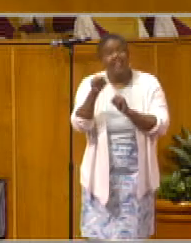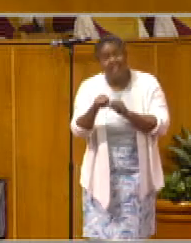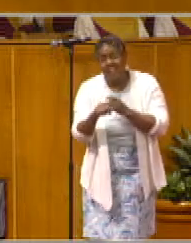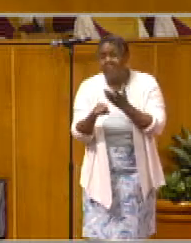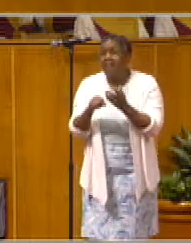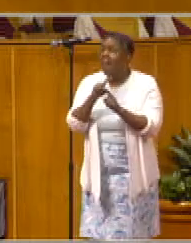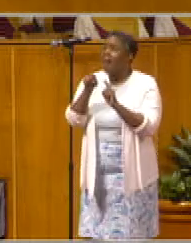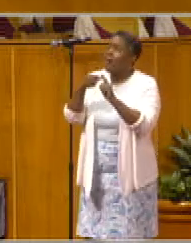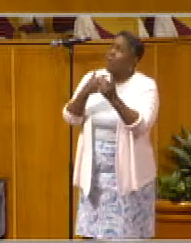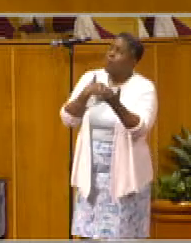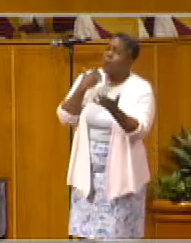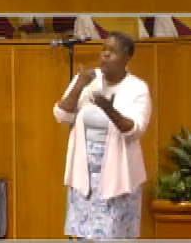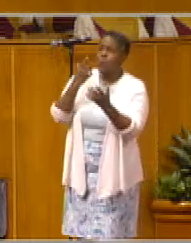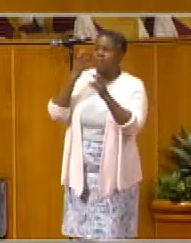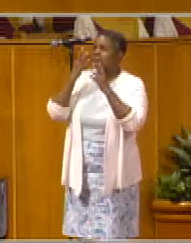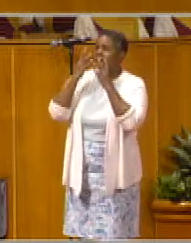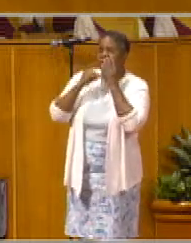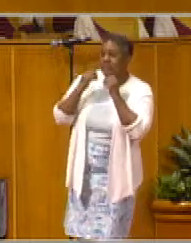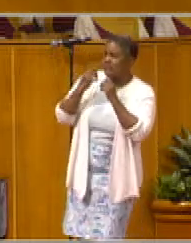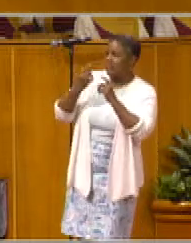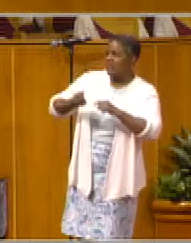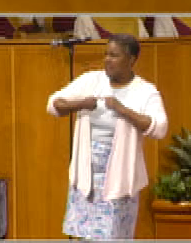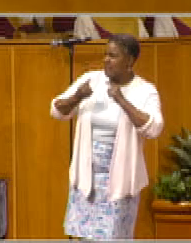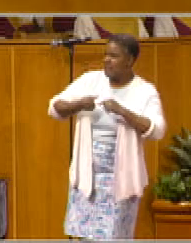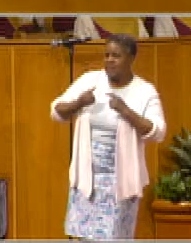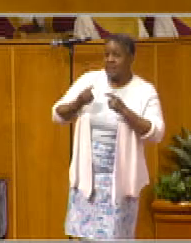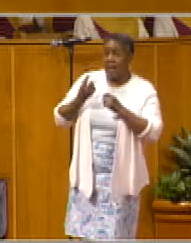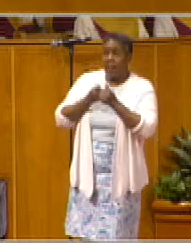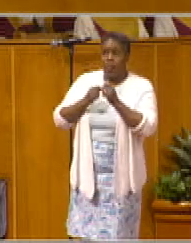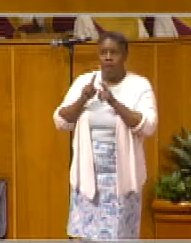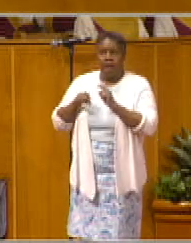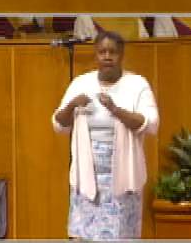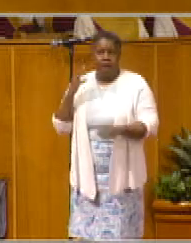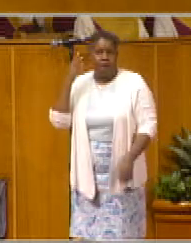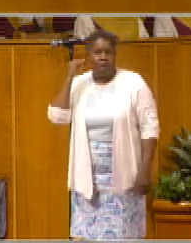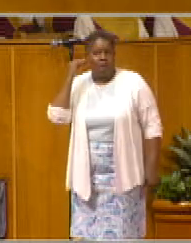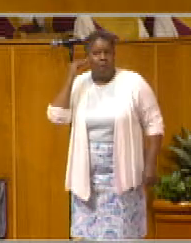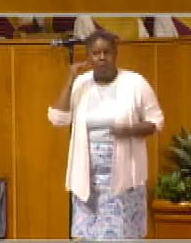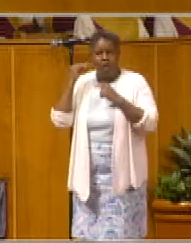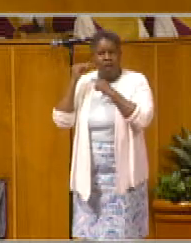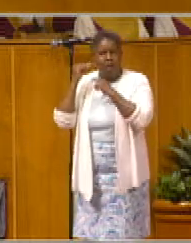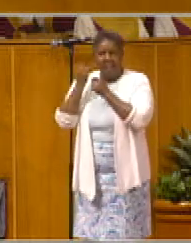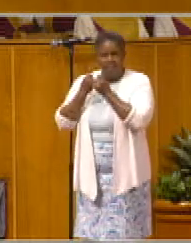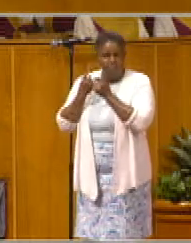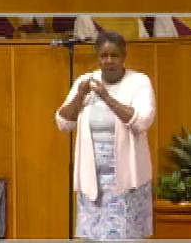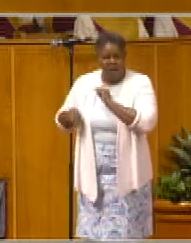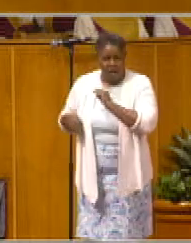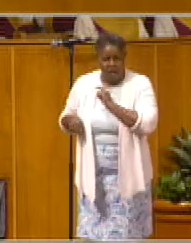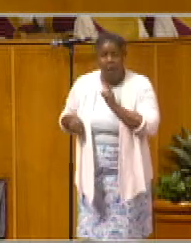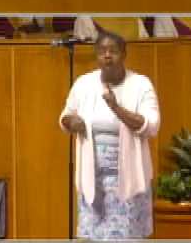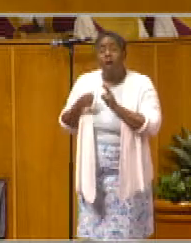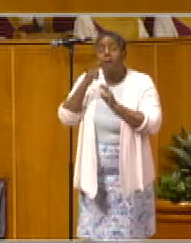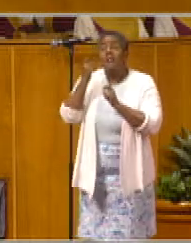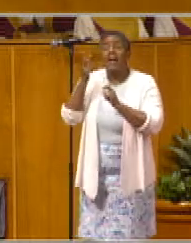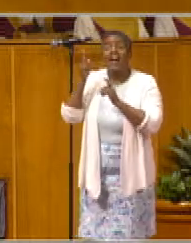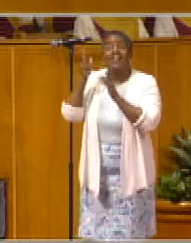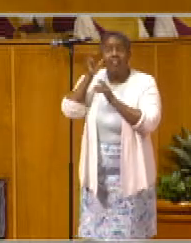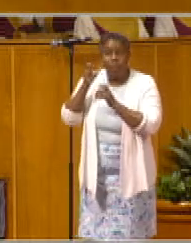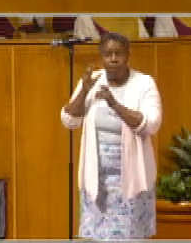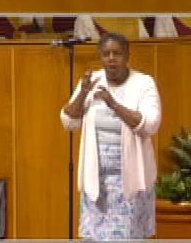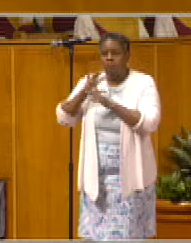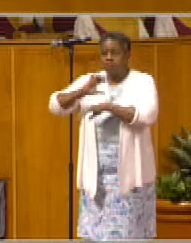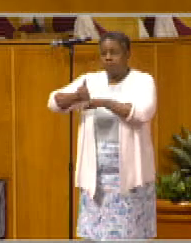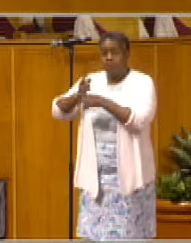Elaine, when you're going through, everybody can't get in your ear. Because the devil will surround you with people who